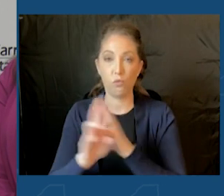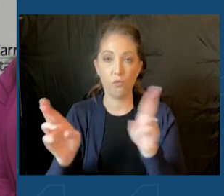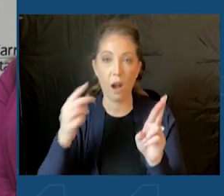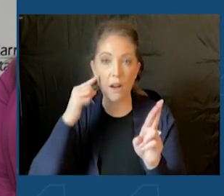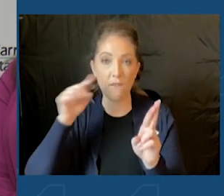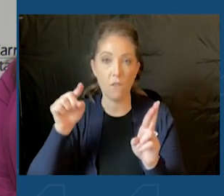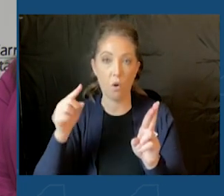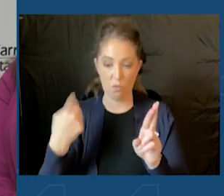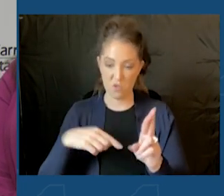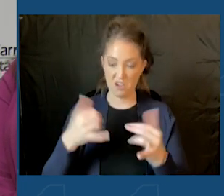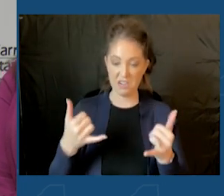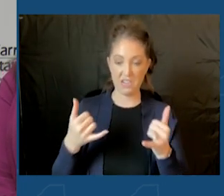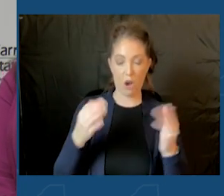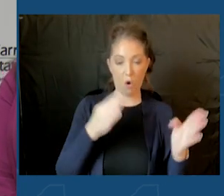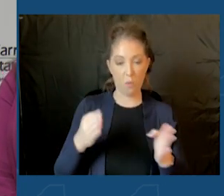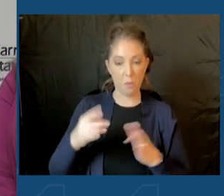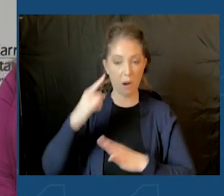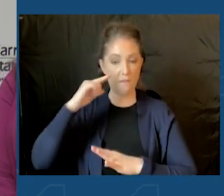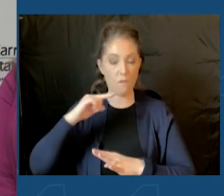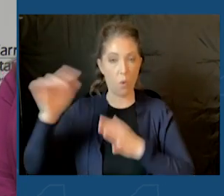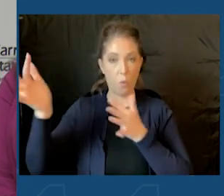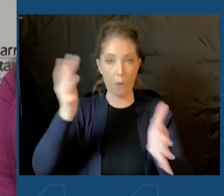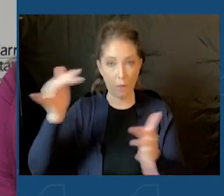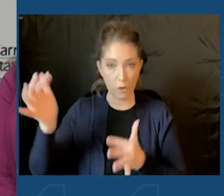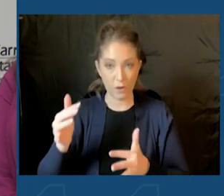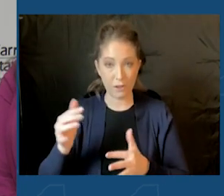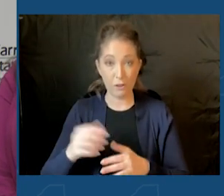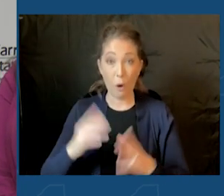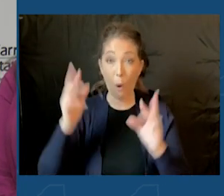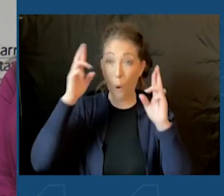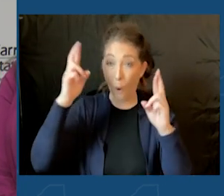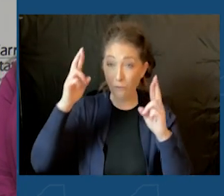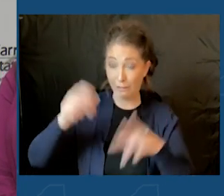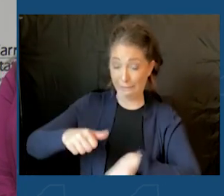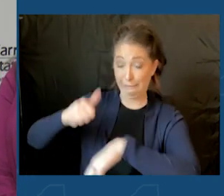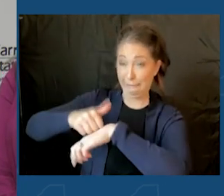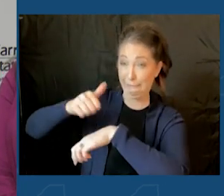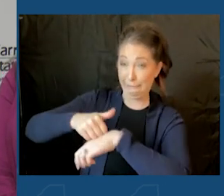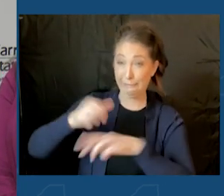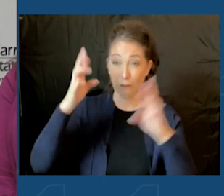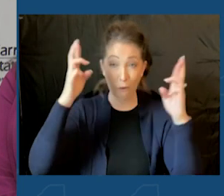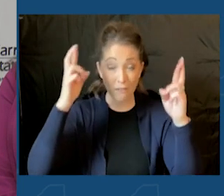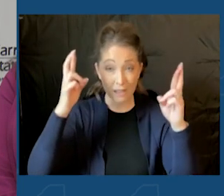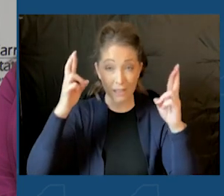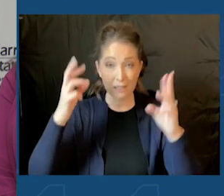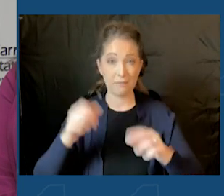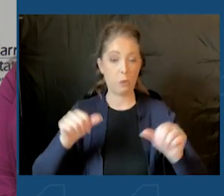we are preparing for the storm, and hopefully we will get through this season, as you say,